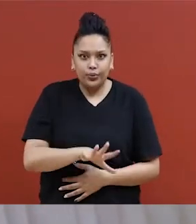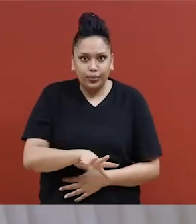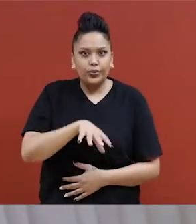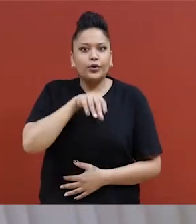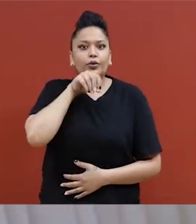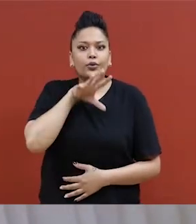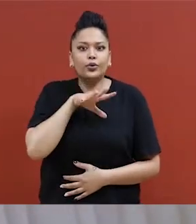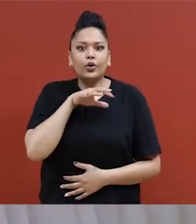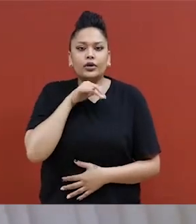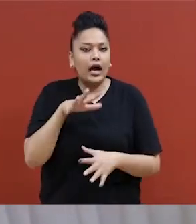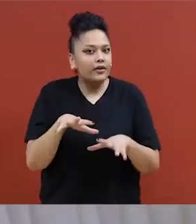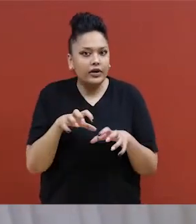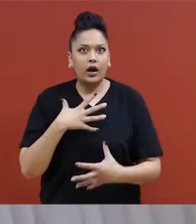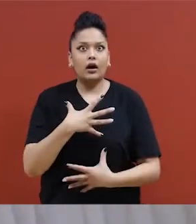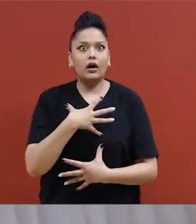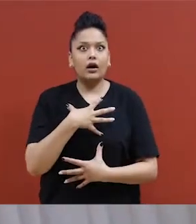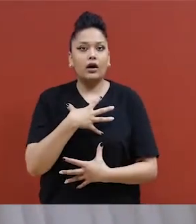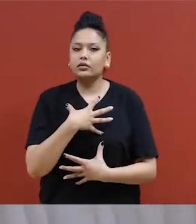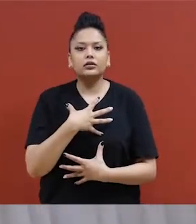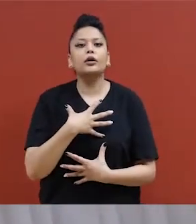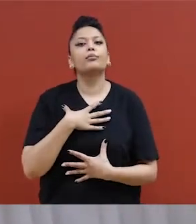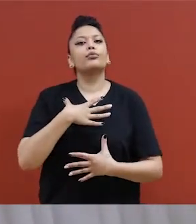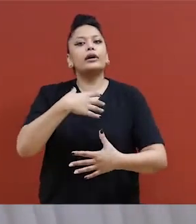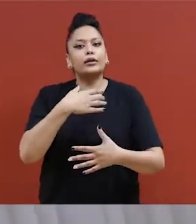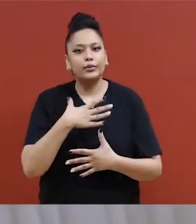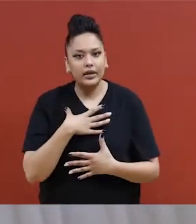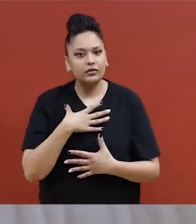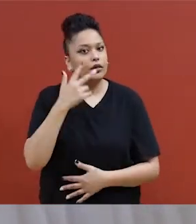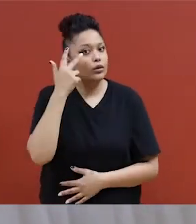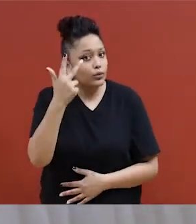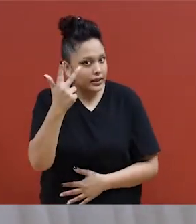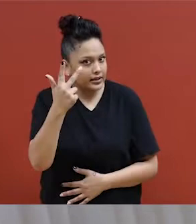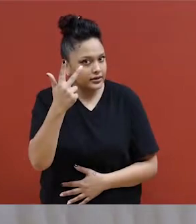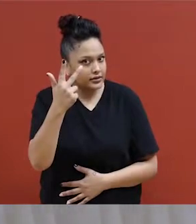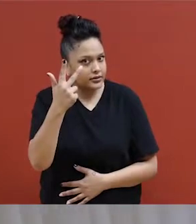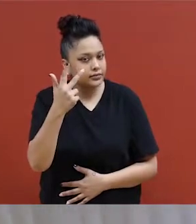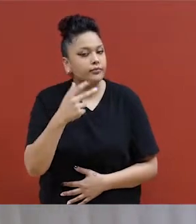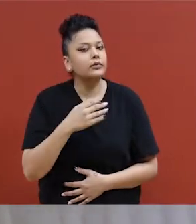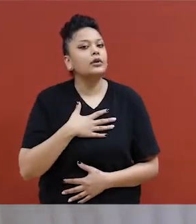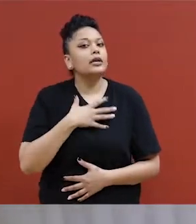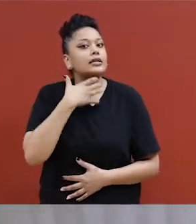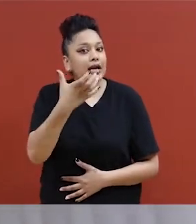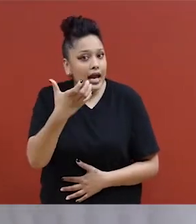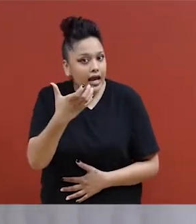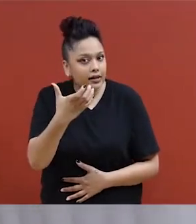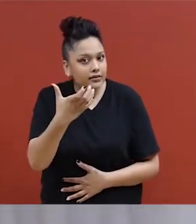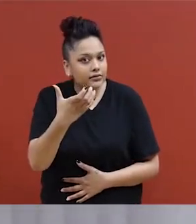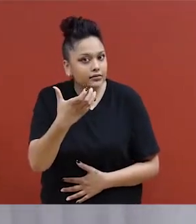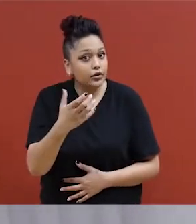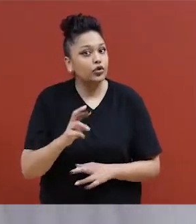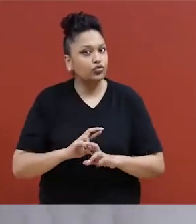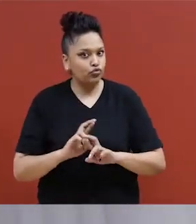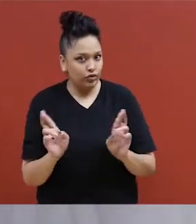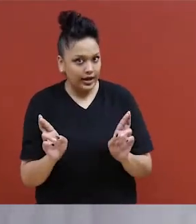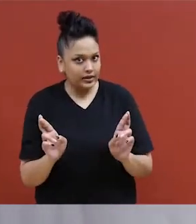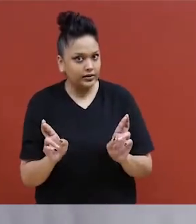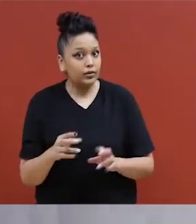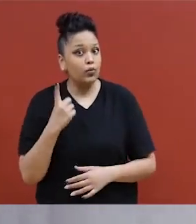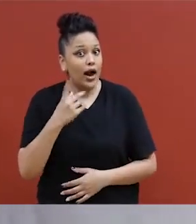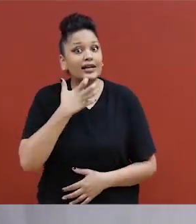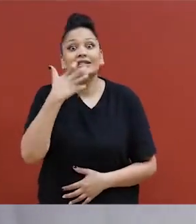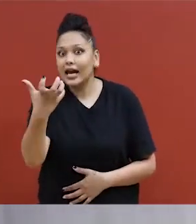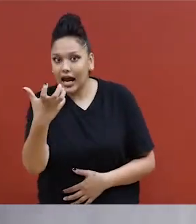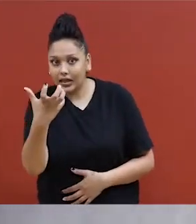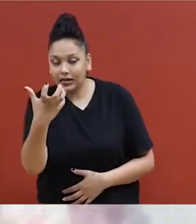lungs working so we don't freeze up. We're going to do 3 of those. We're going to yell on 3. You